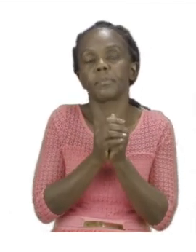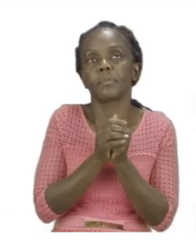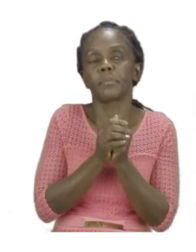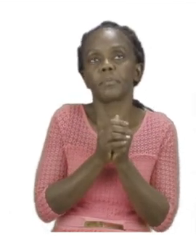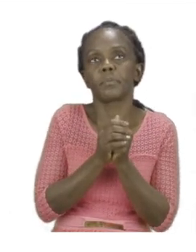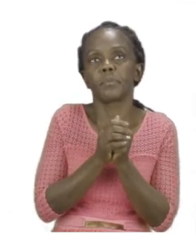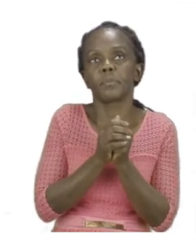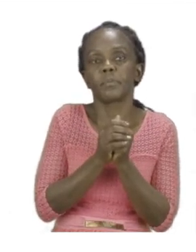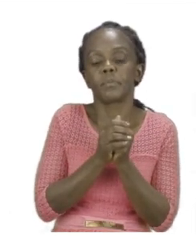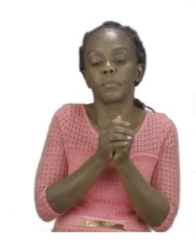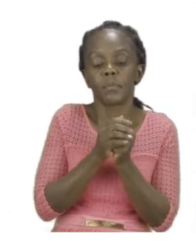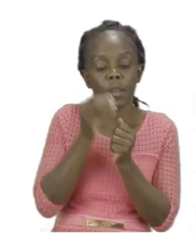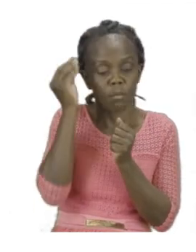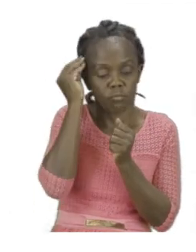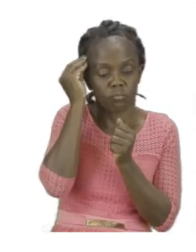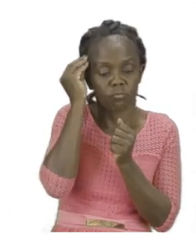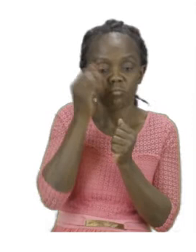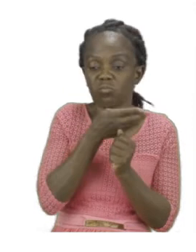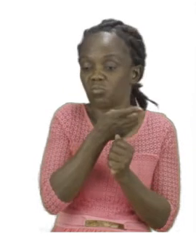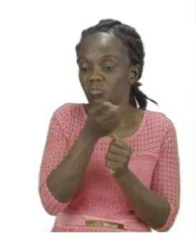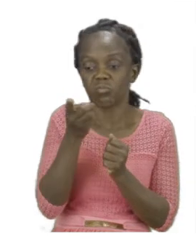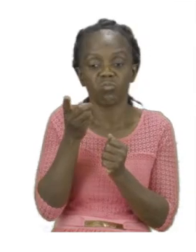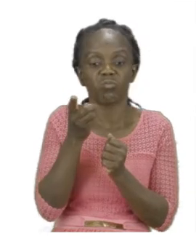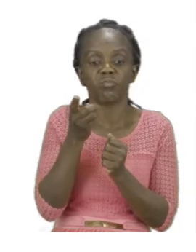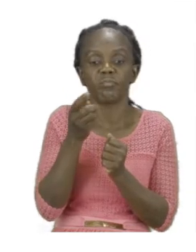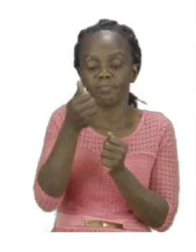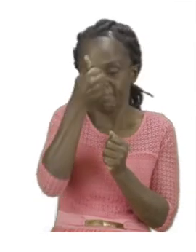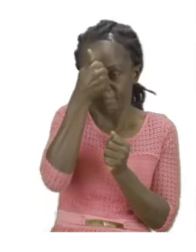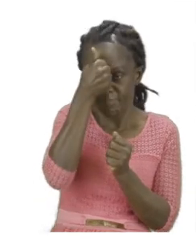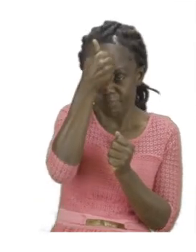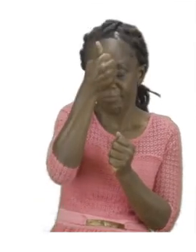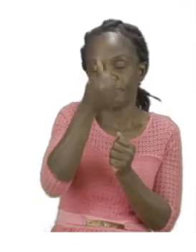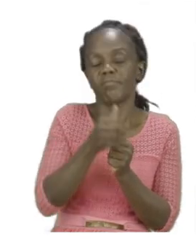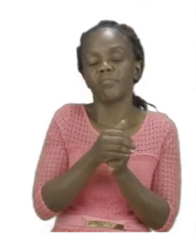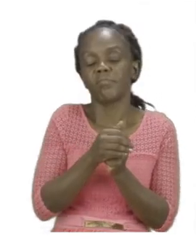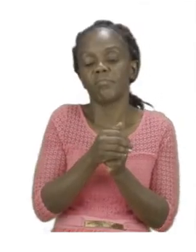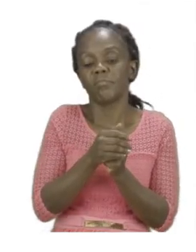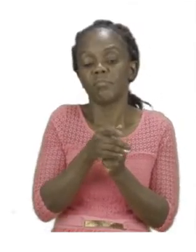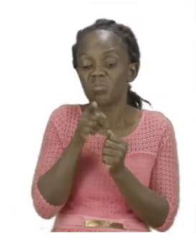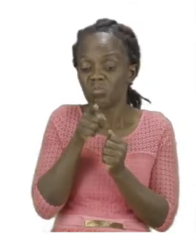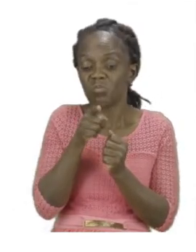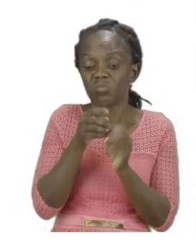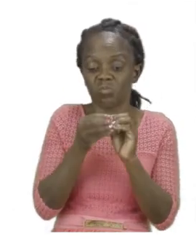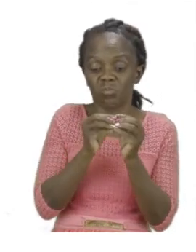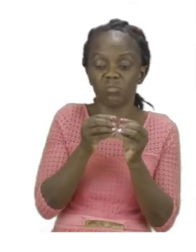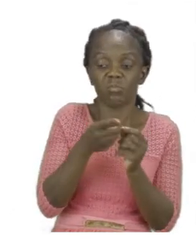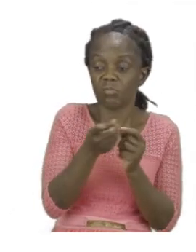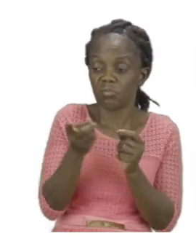you're clever, boys and girls, and I know you have seen these numbers before. So, we are only going to